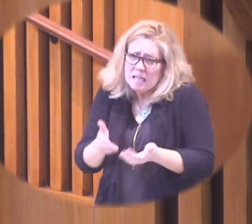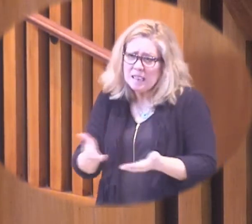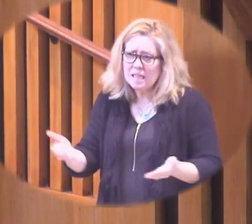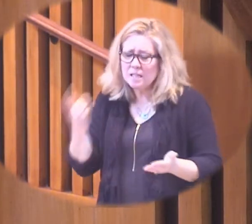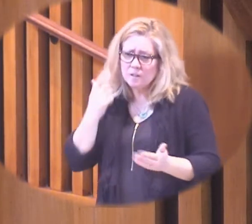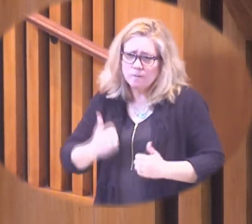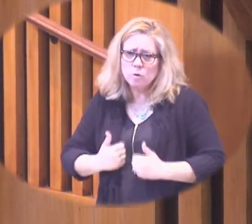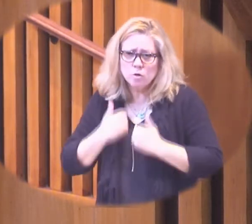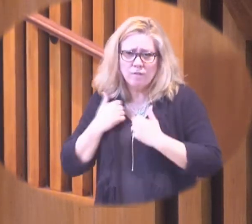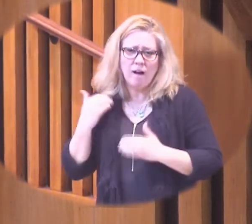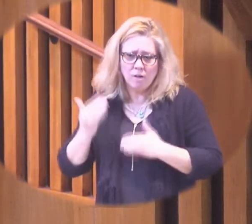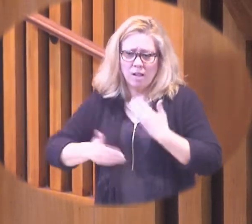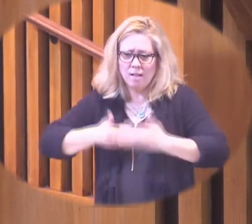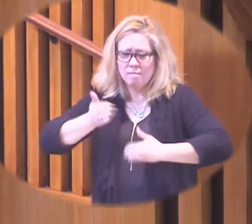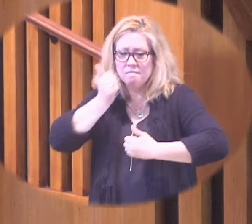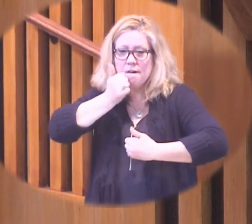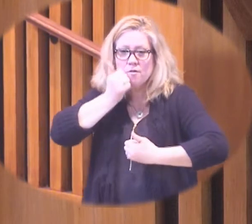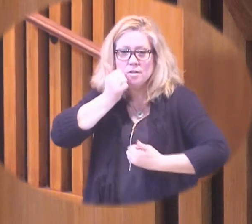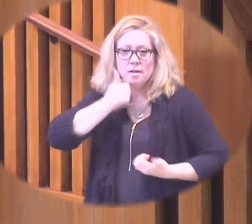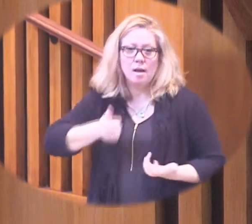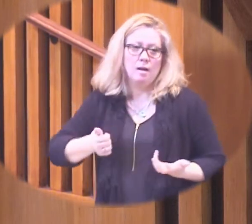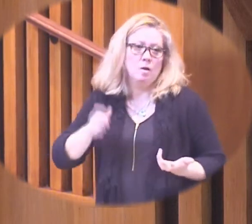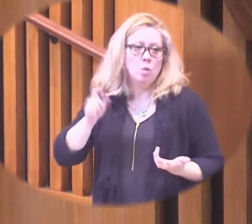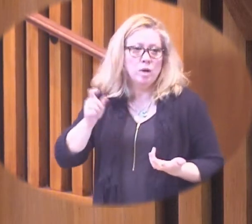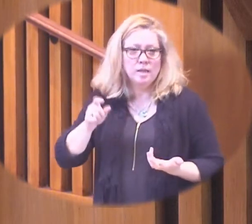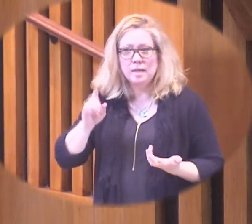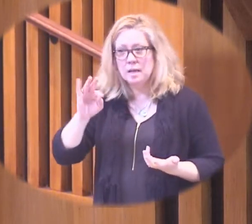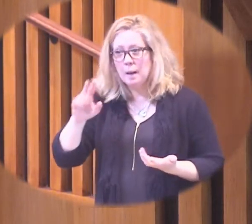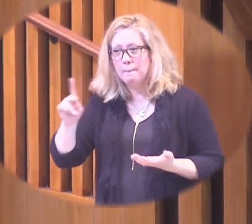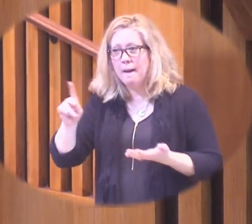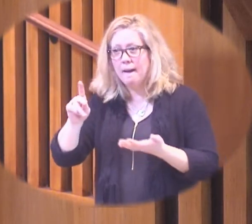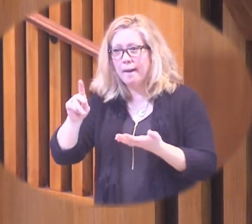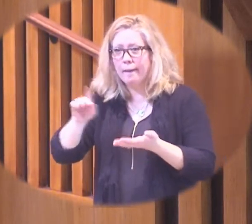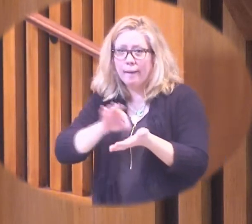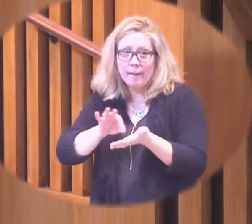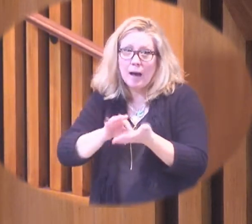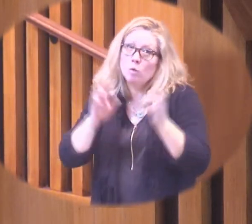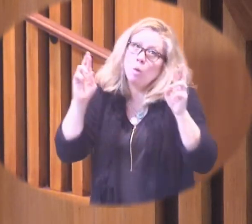things. We need to have a bank account, hopefully.